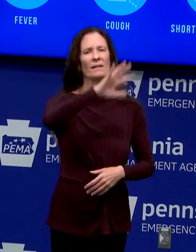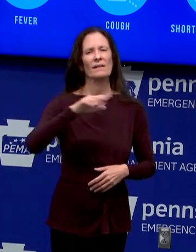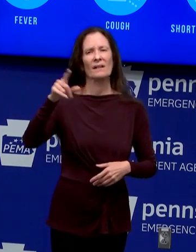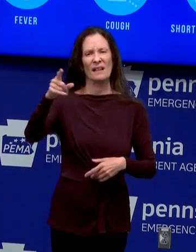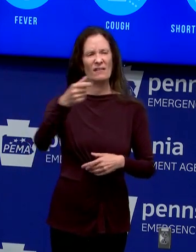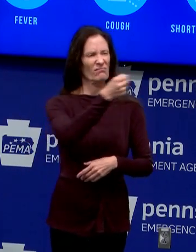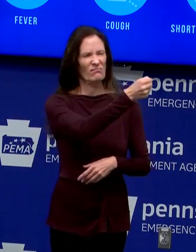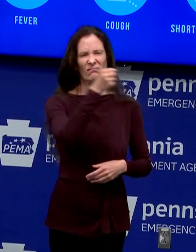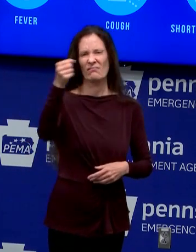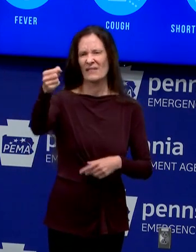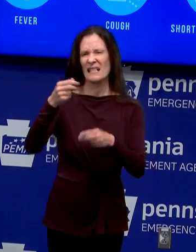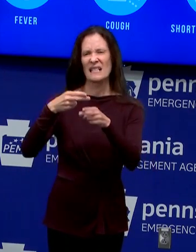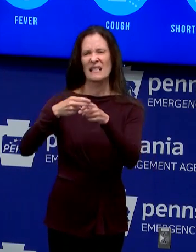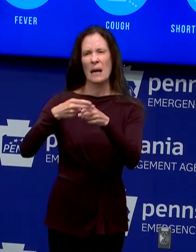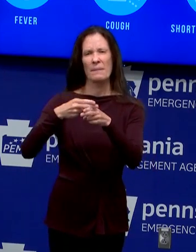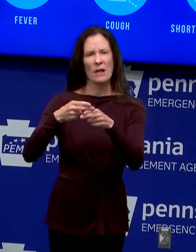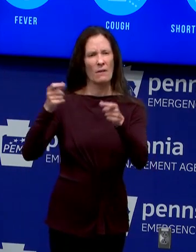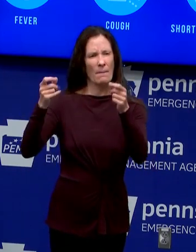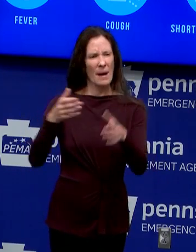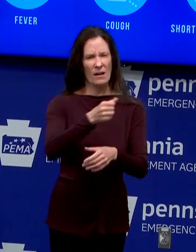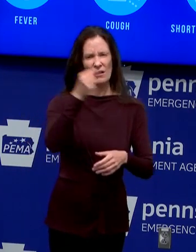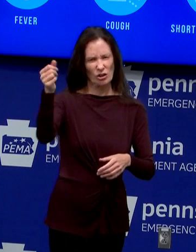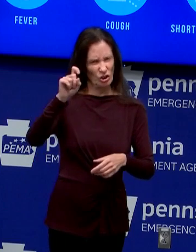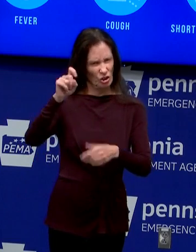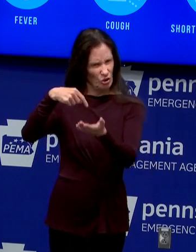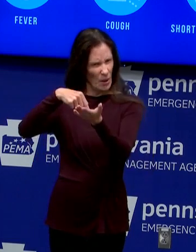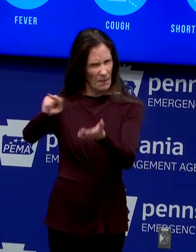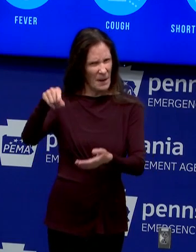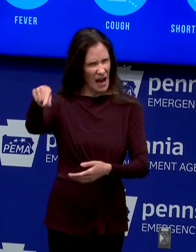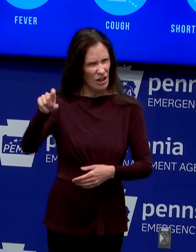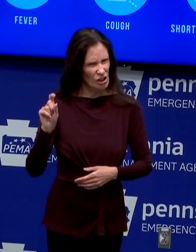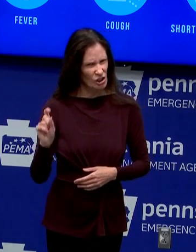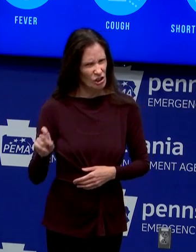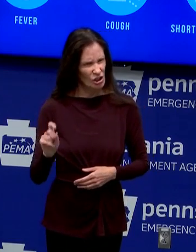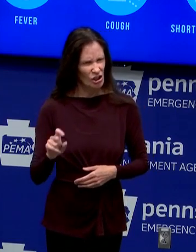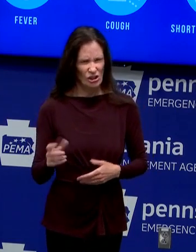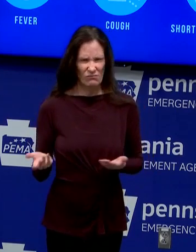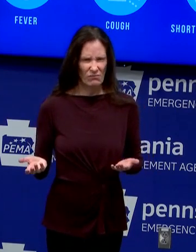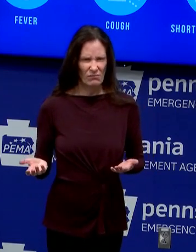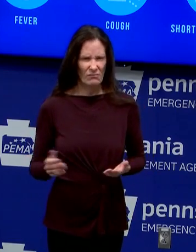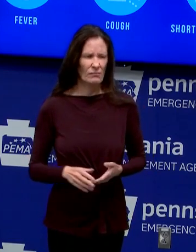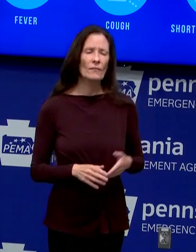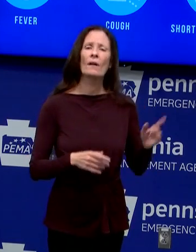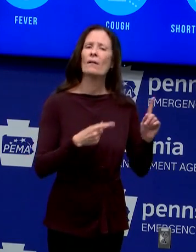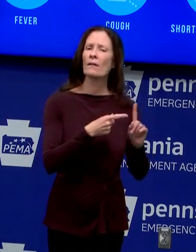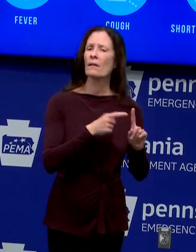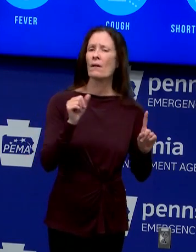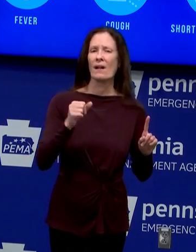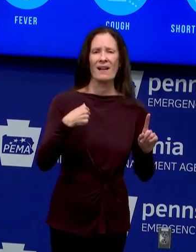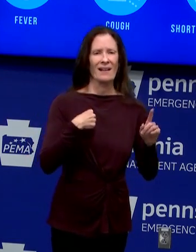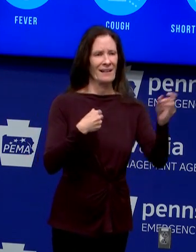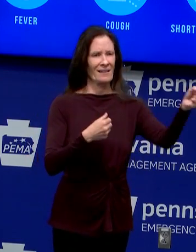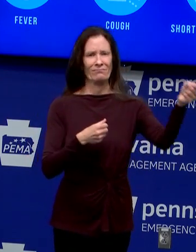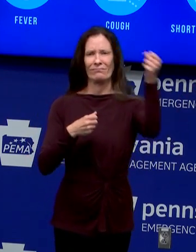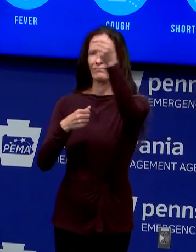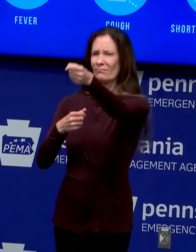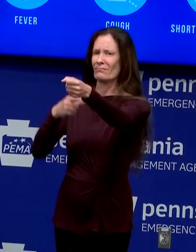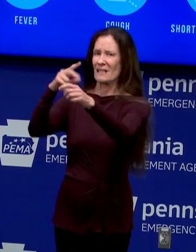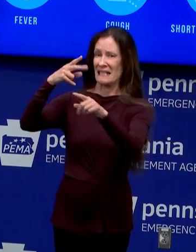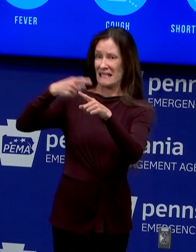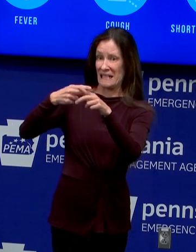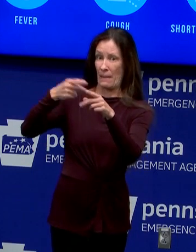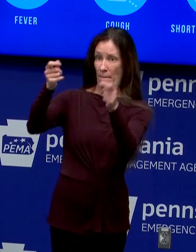when we put in a temporary manager that reports to us, then we pay the fee of the temporary manager. That's pretty routine. From News